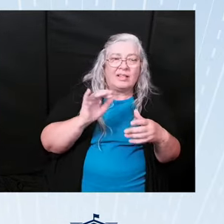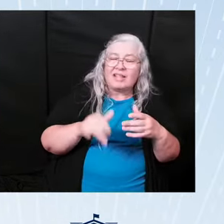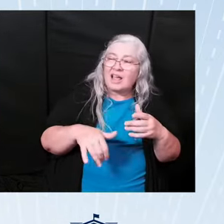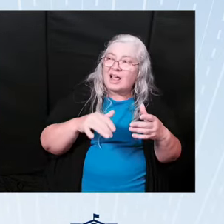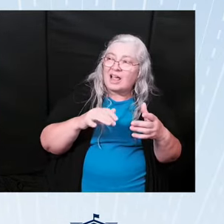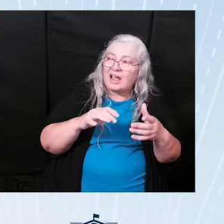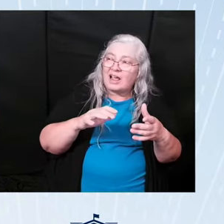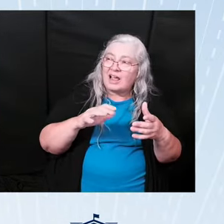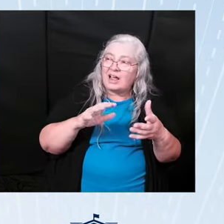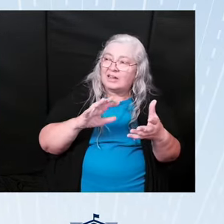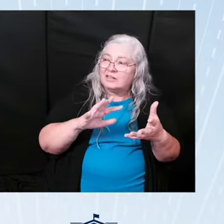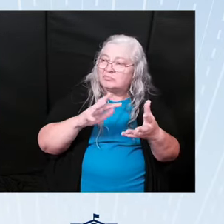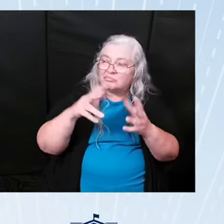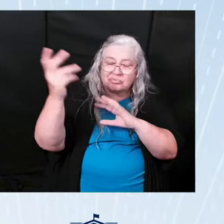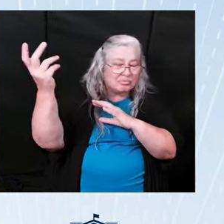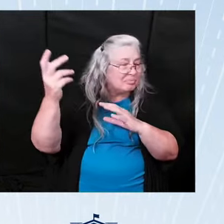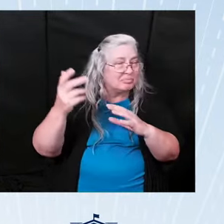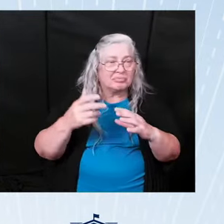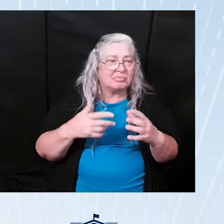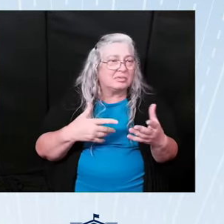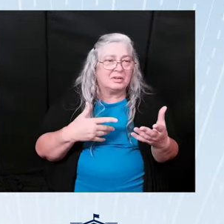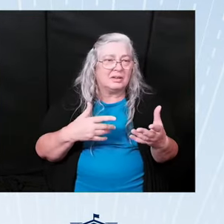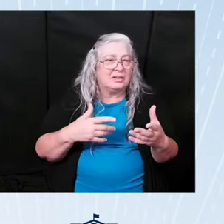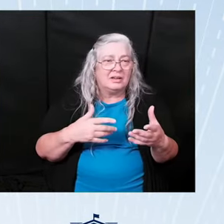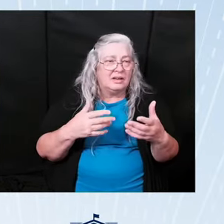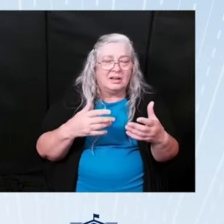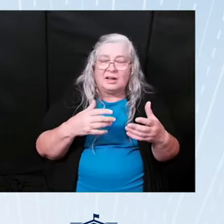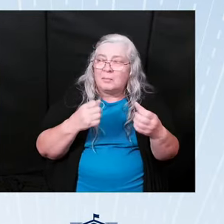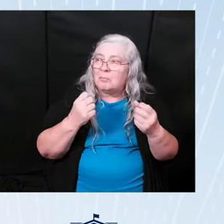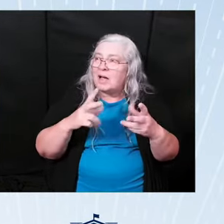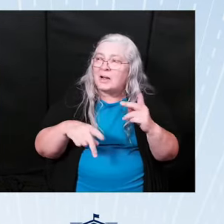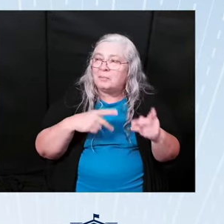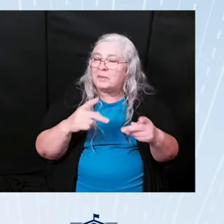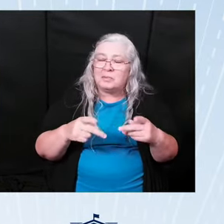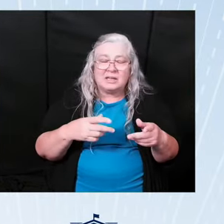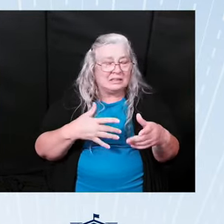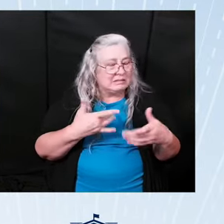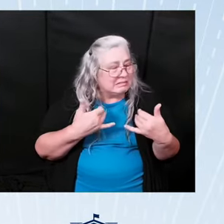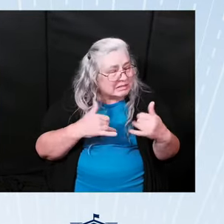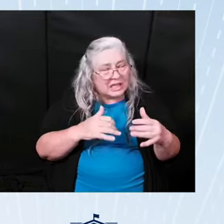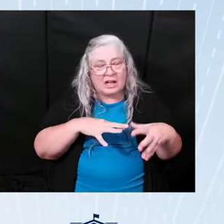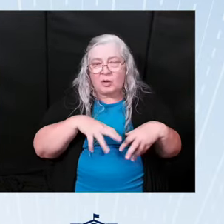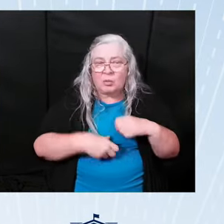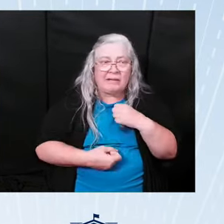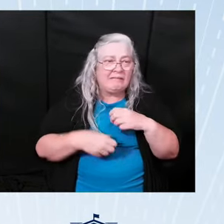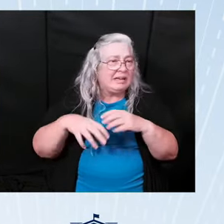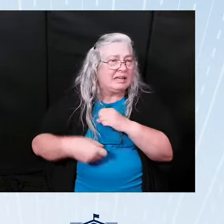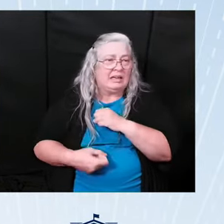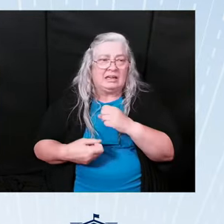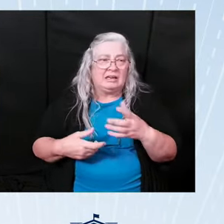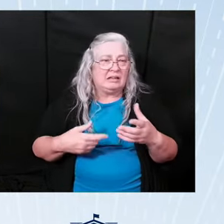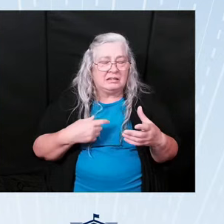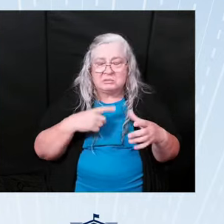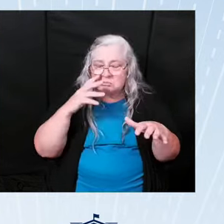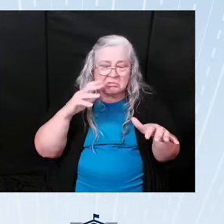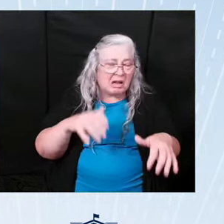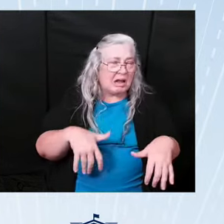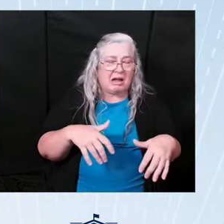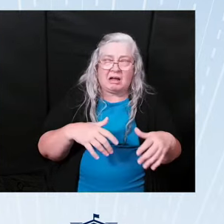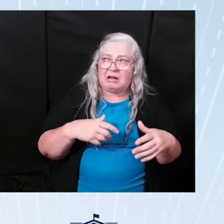to respond, a sign of how vulnerable we all are if we don't kind of design a system that takes care of all